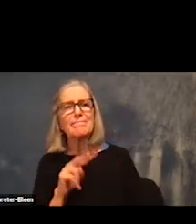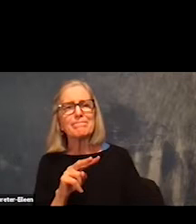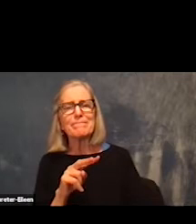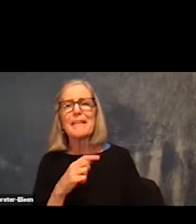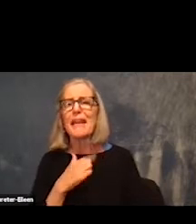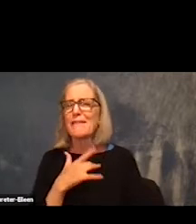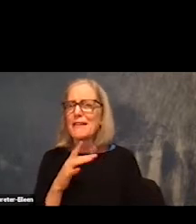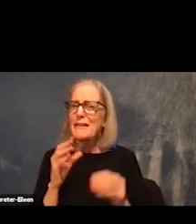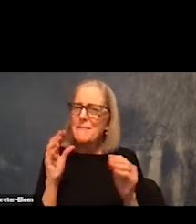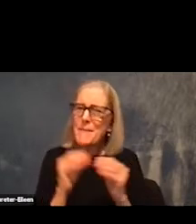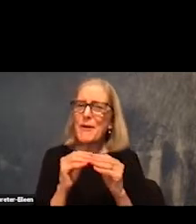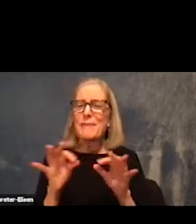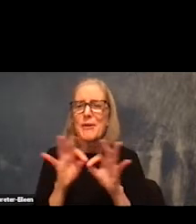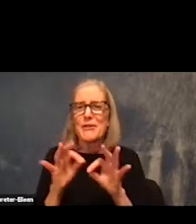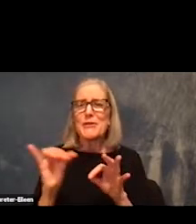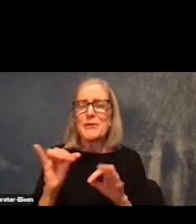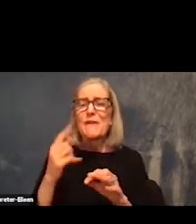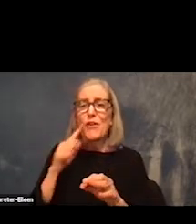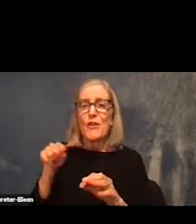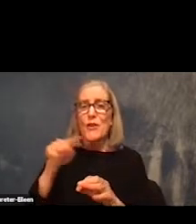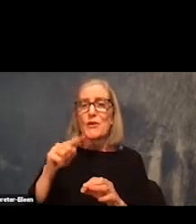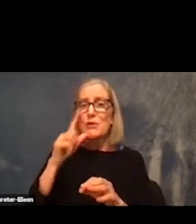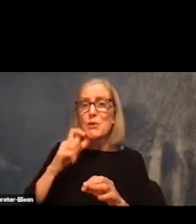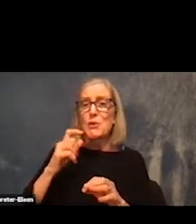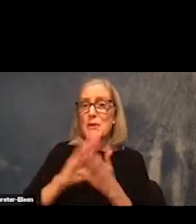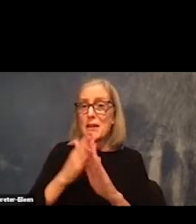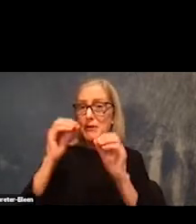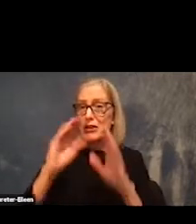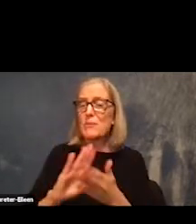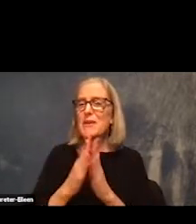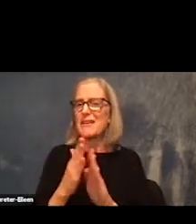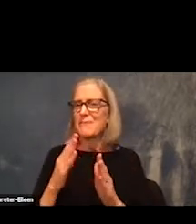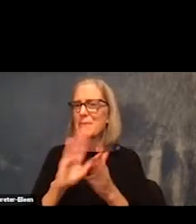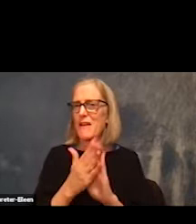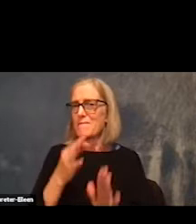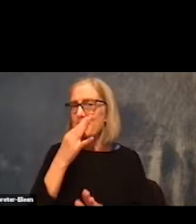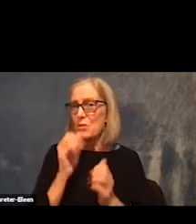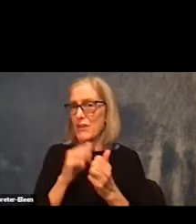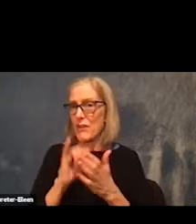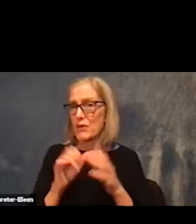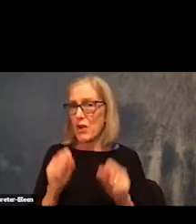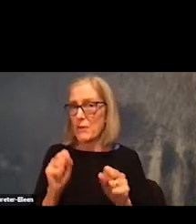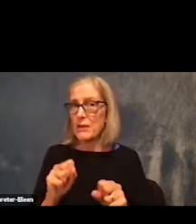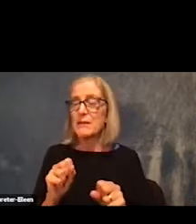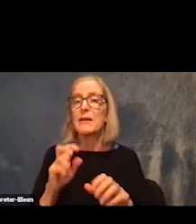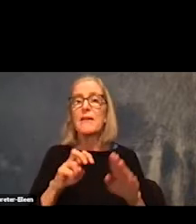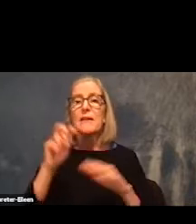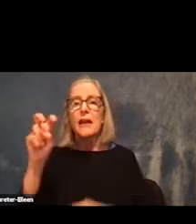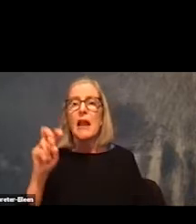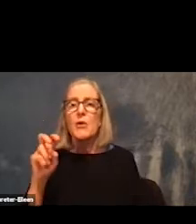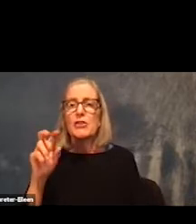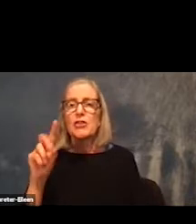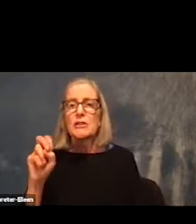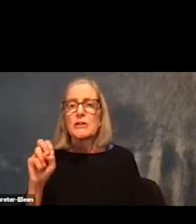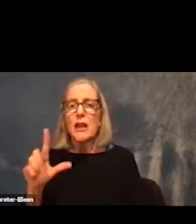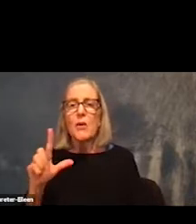develop key competencies. Then I went to the University of Delaware as a secondary inclusion consultant. Part of